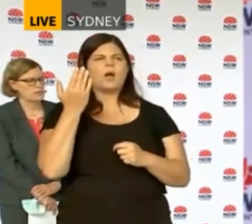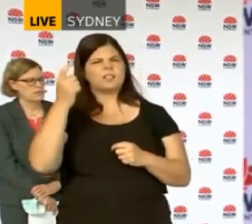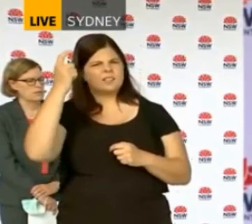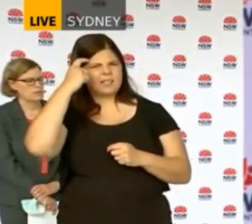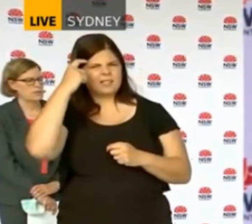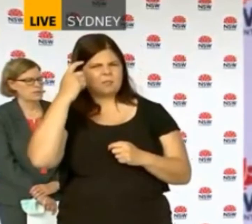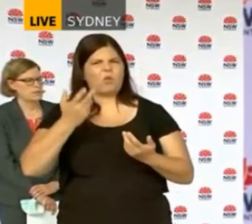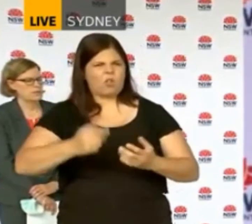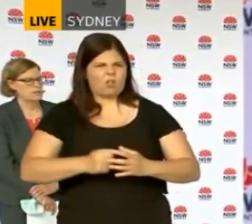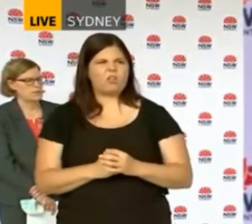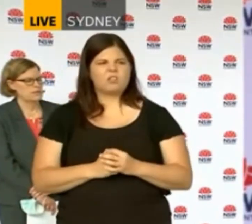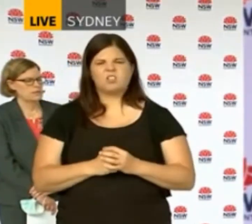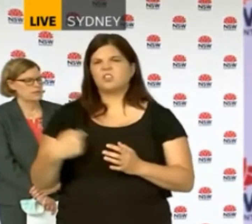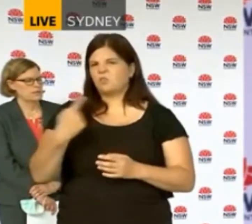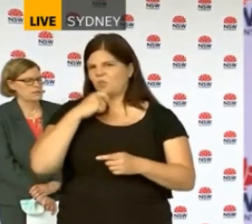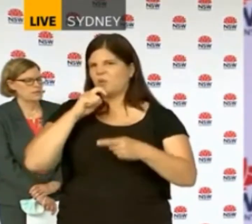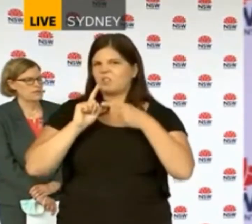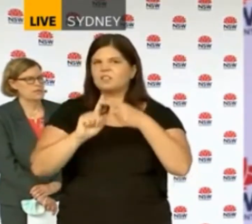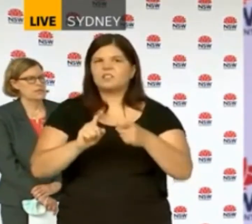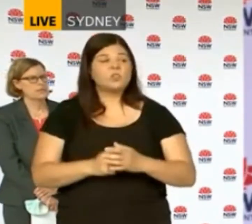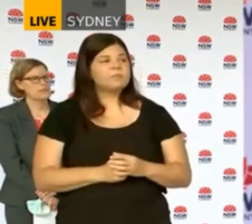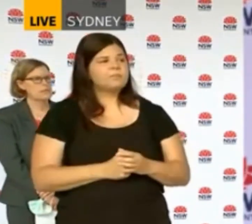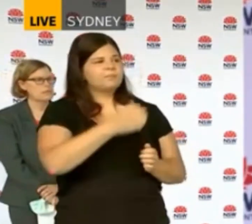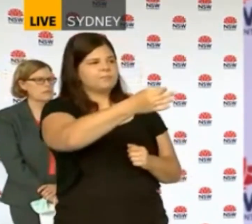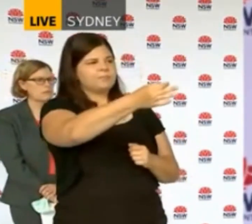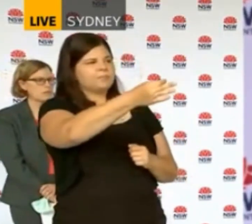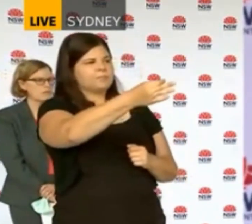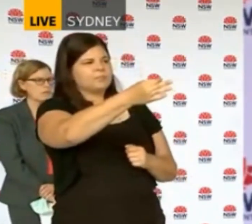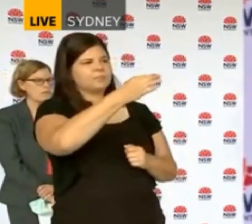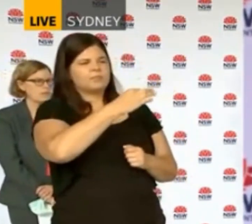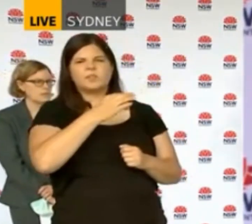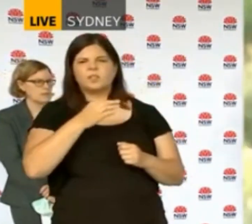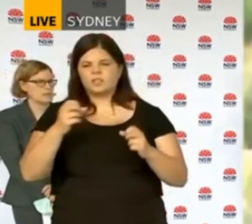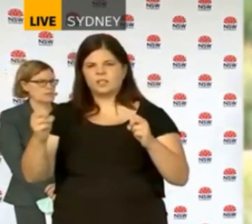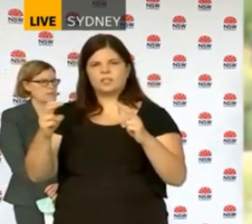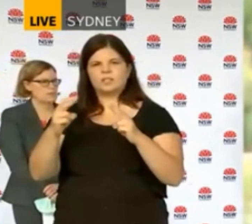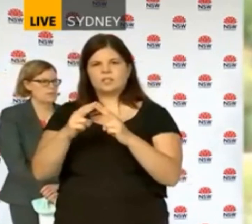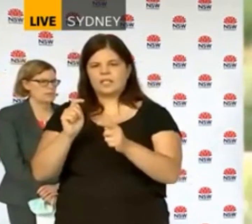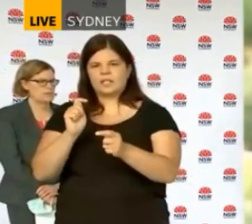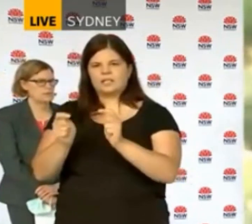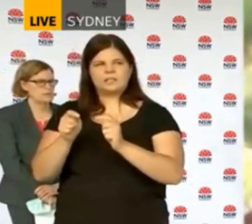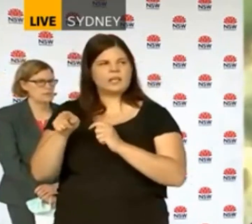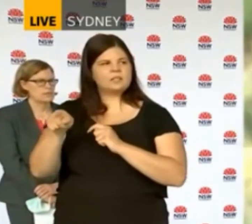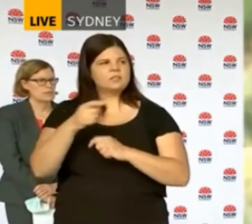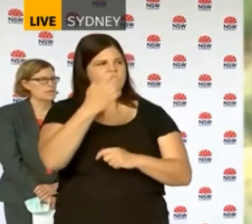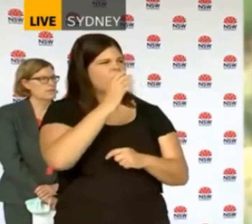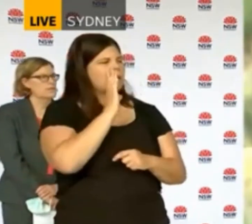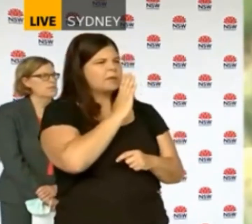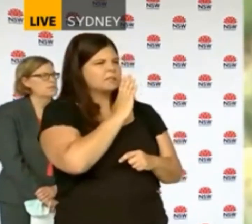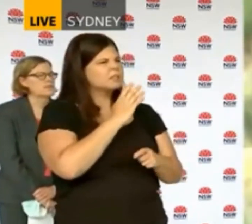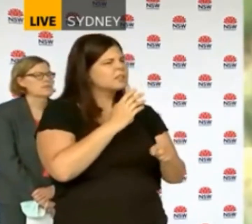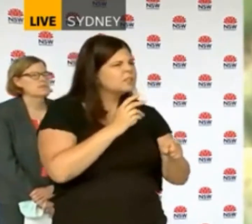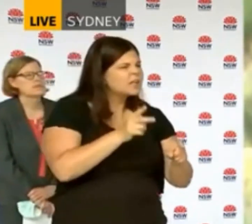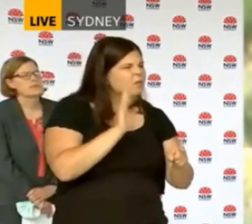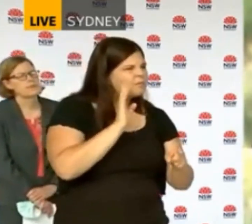and sensible response. And we will continue to do that. Chris, sorry. Chris, sorry. I missed the first part. Chris, say